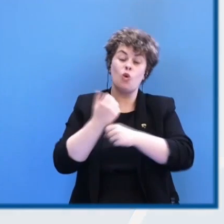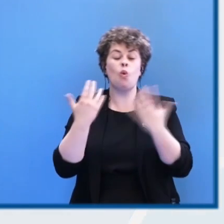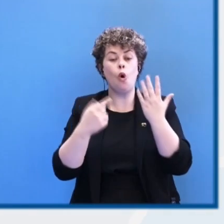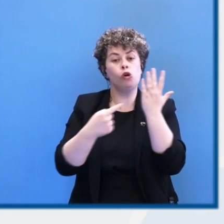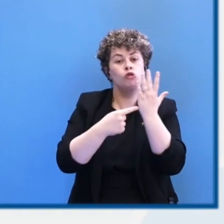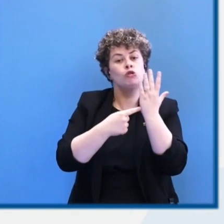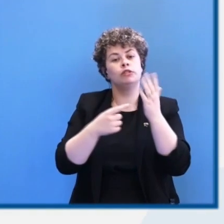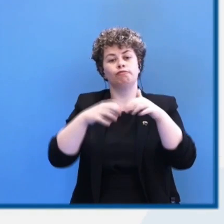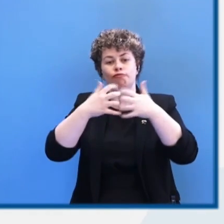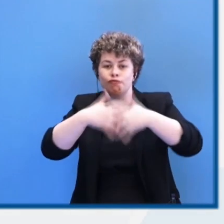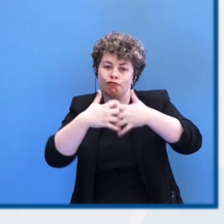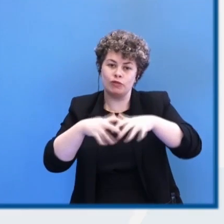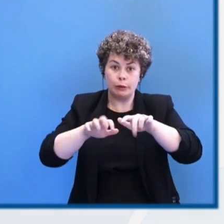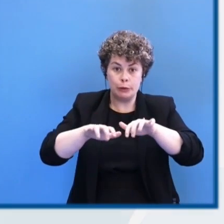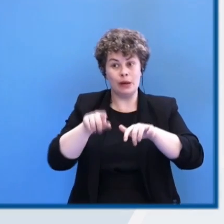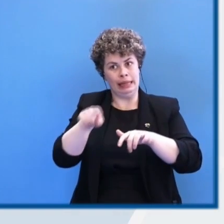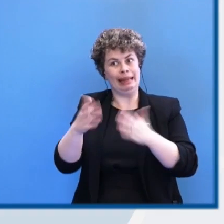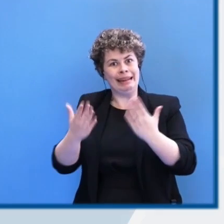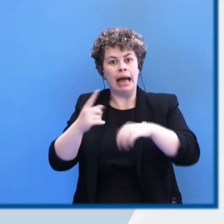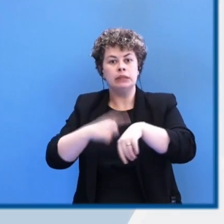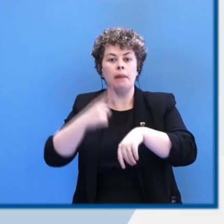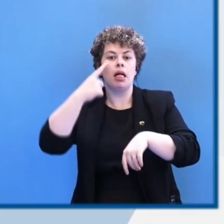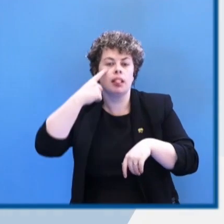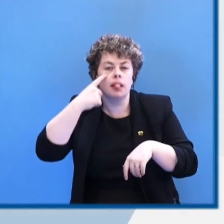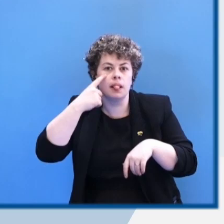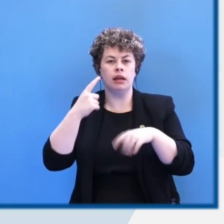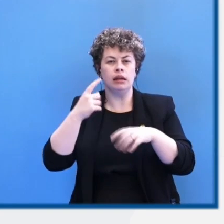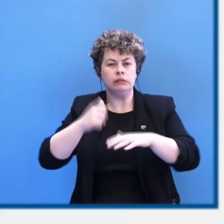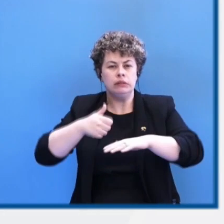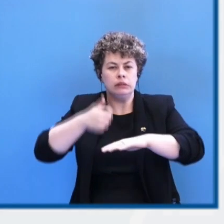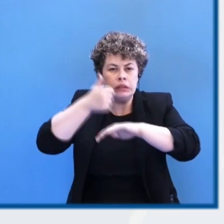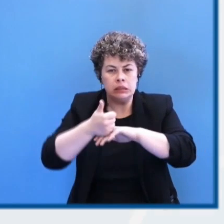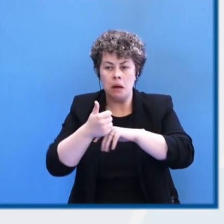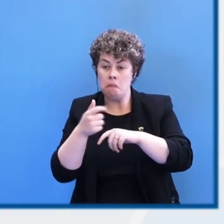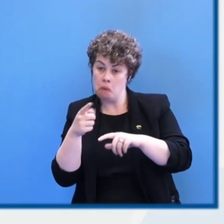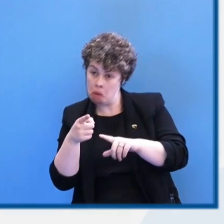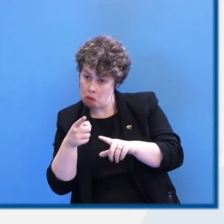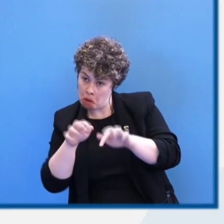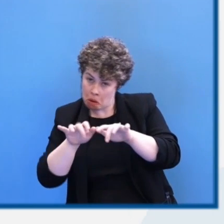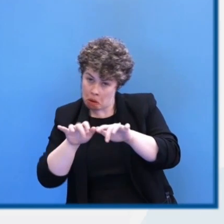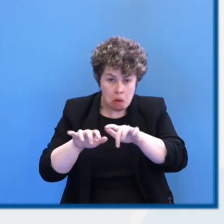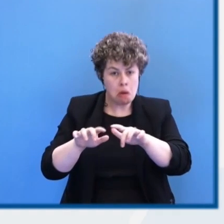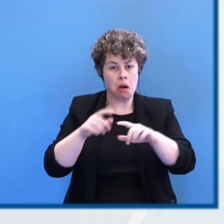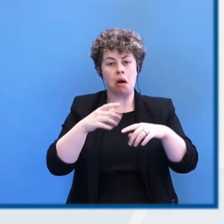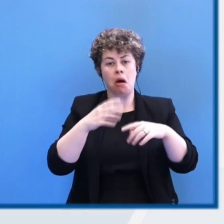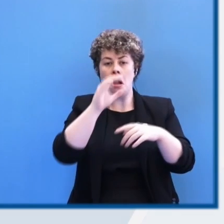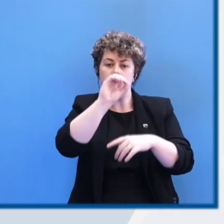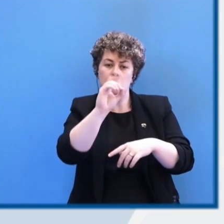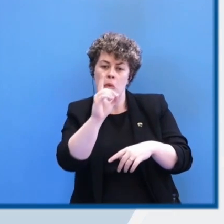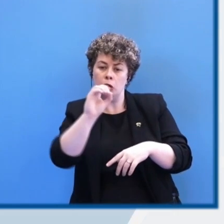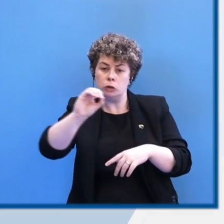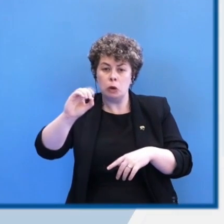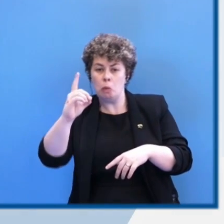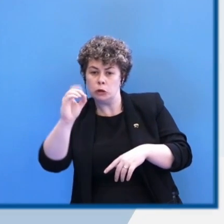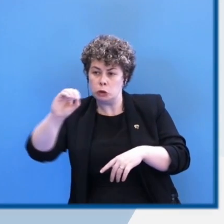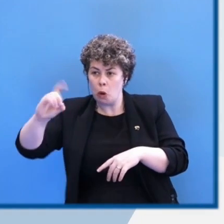say, the rollout phase and more the training capacity building phase. In general, of course, we can also say we have to